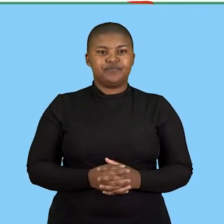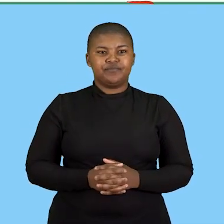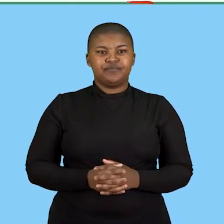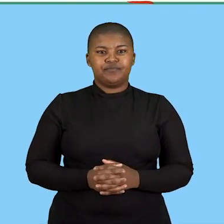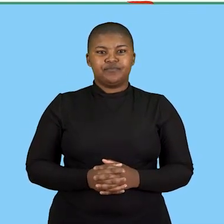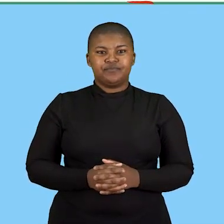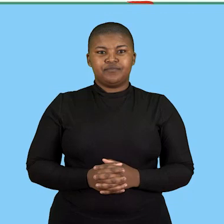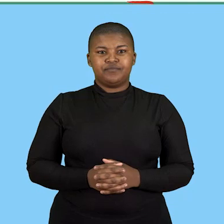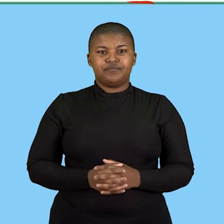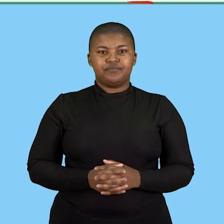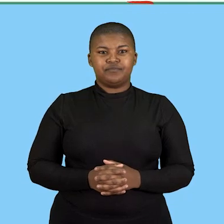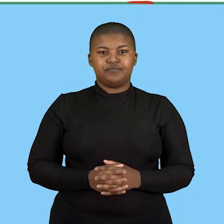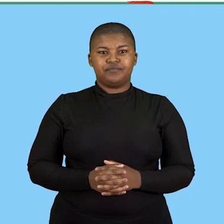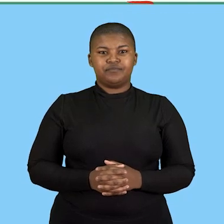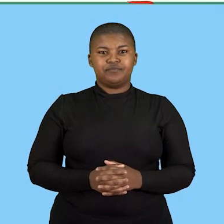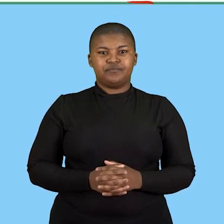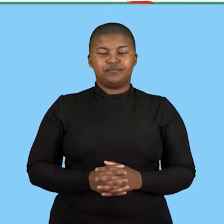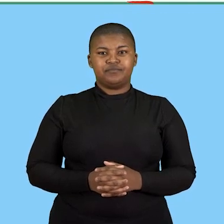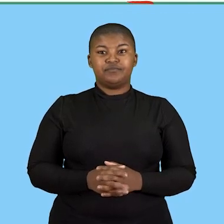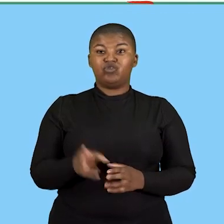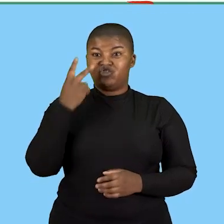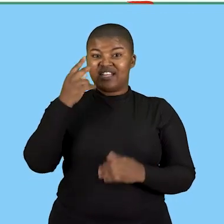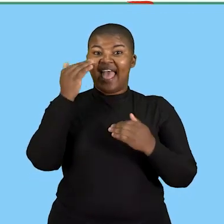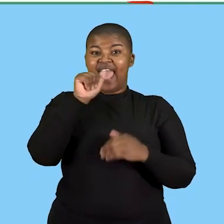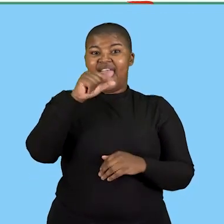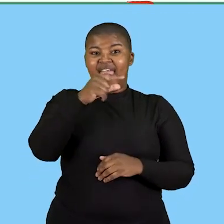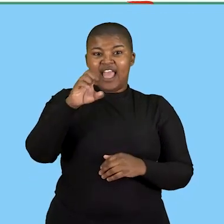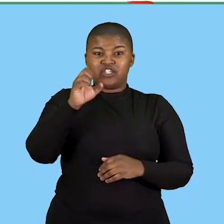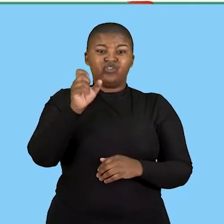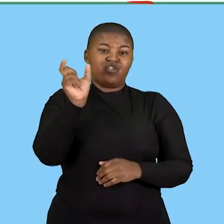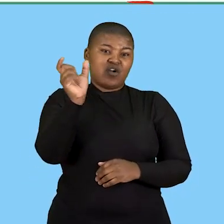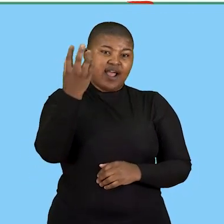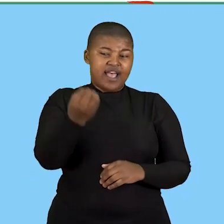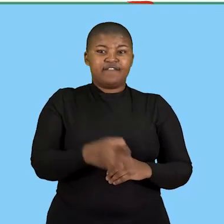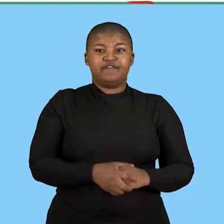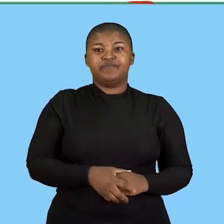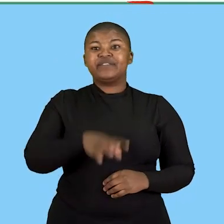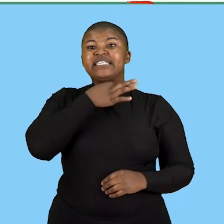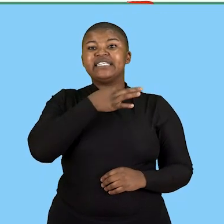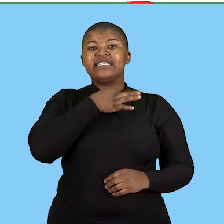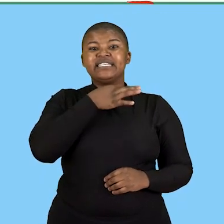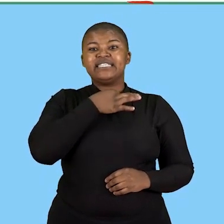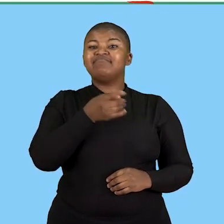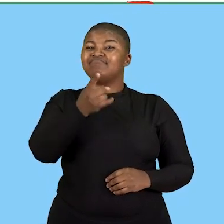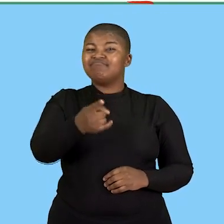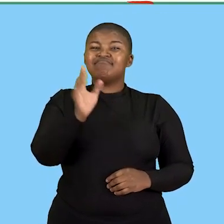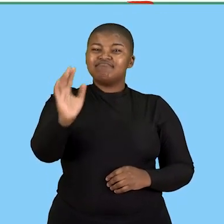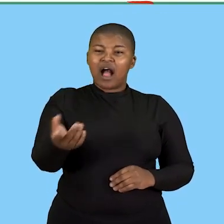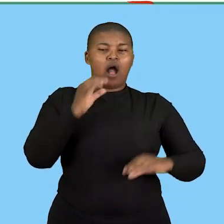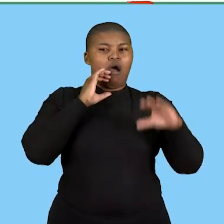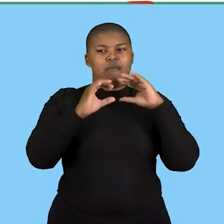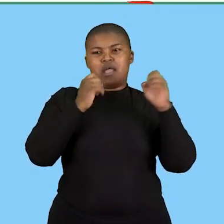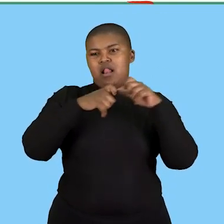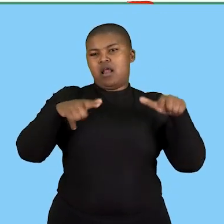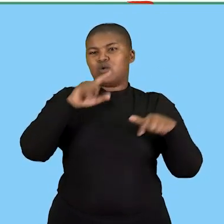a diversity issue. The hint is there. Promotion is not linked to age. And then English as the only